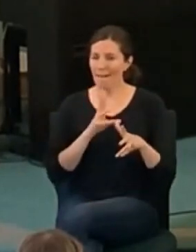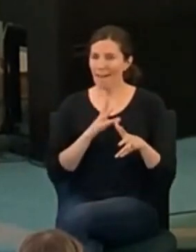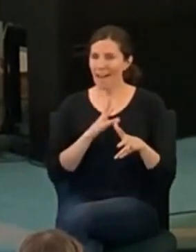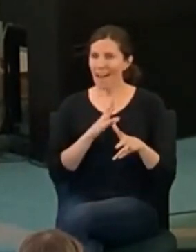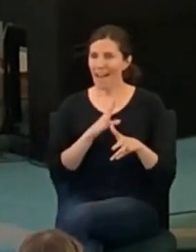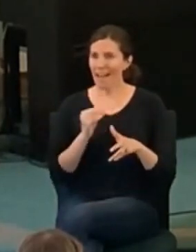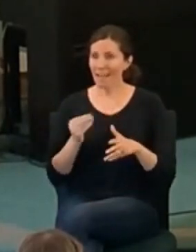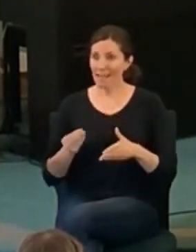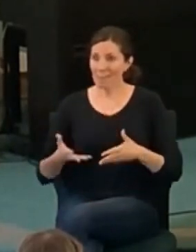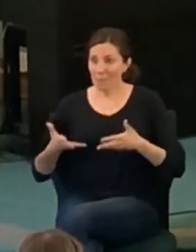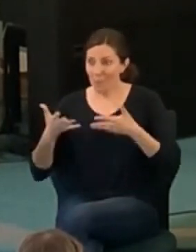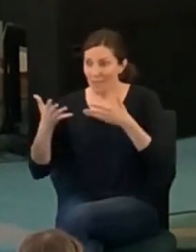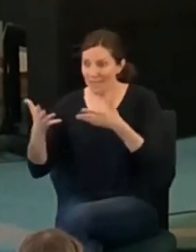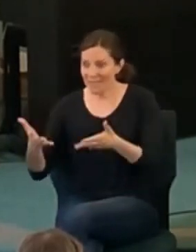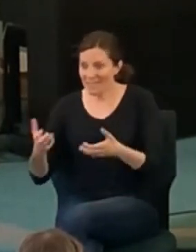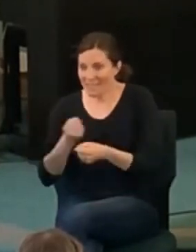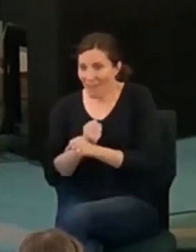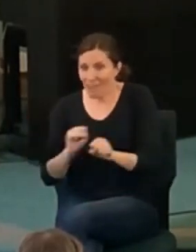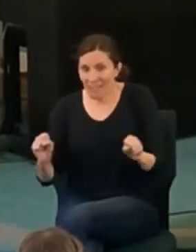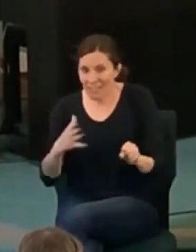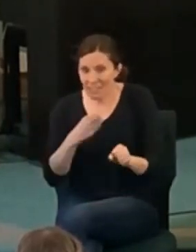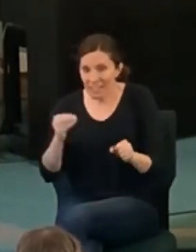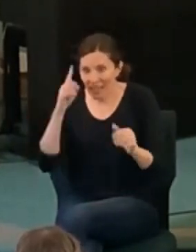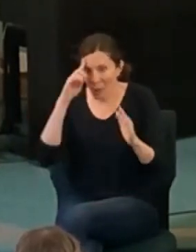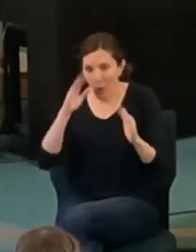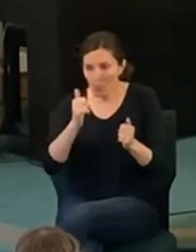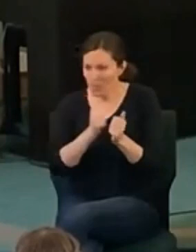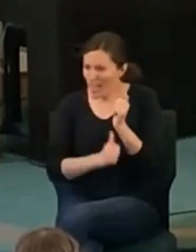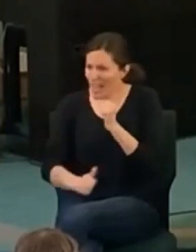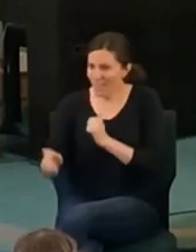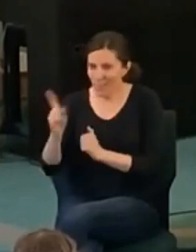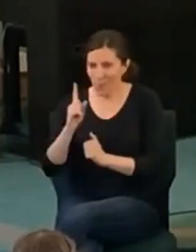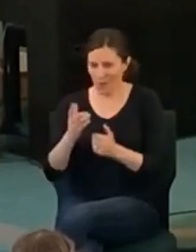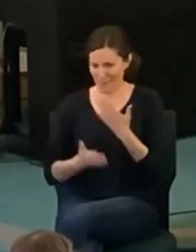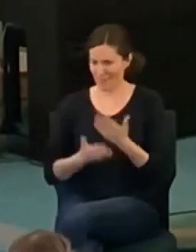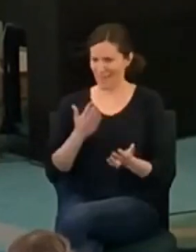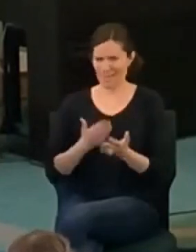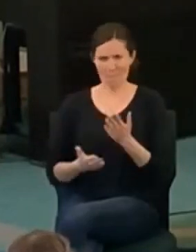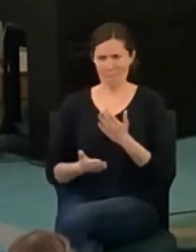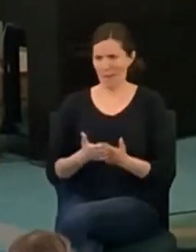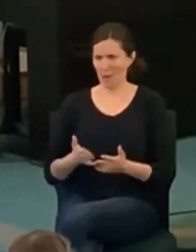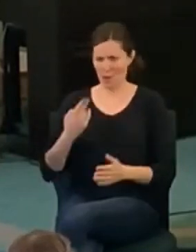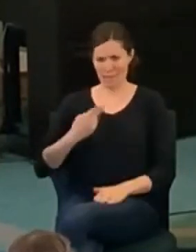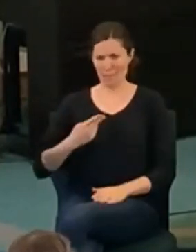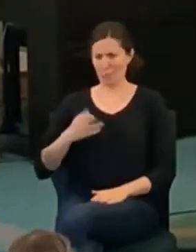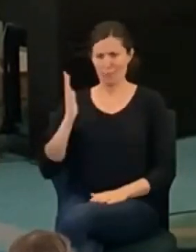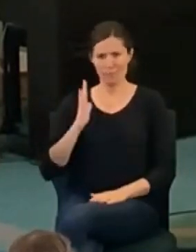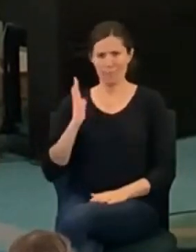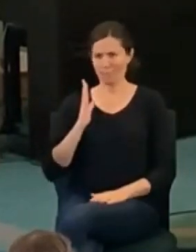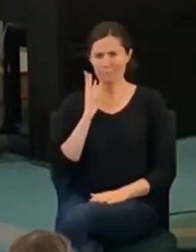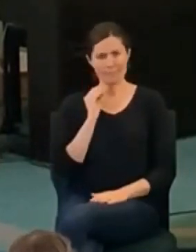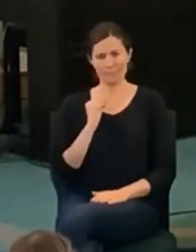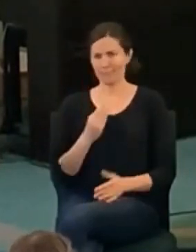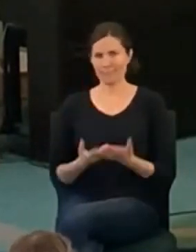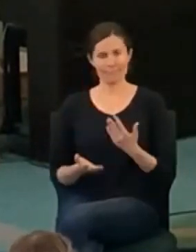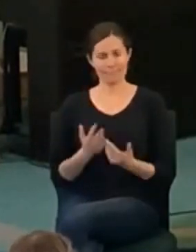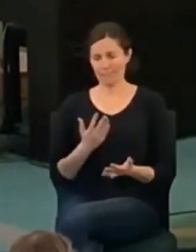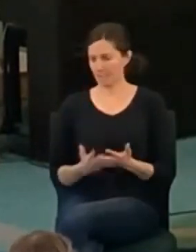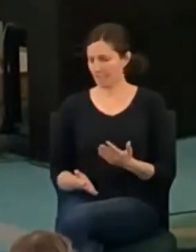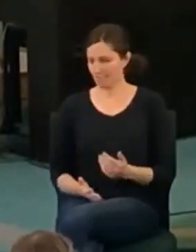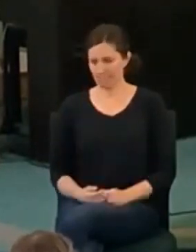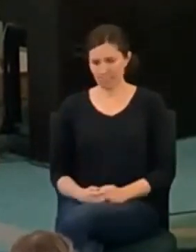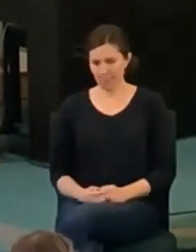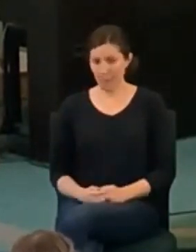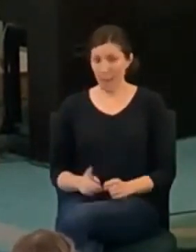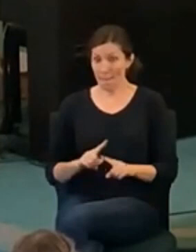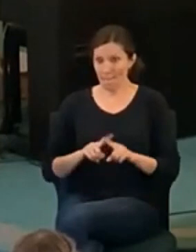at these guys. Because as we've read through John, we see Jesus presenting himself to everyone. He meets that Samaritan woman at the well. He meets Nicodemus